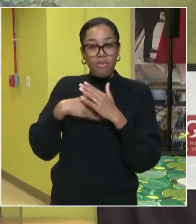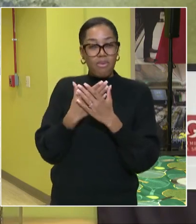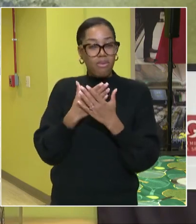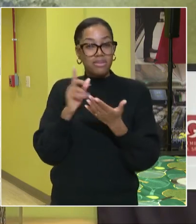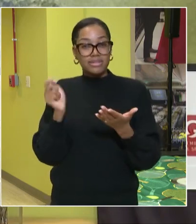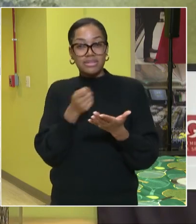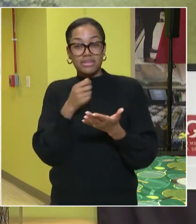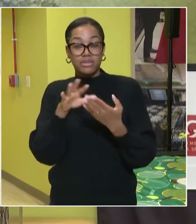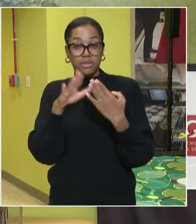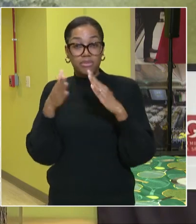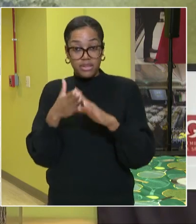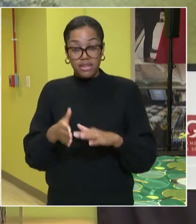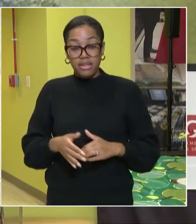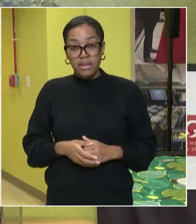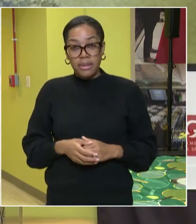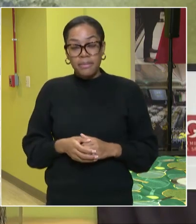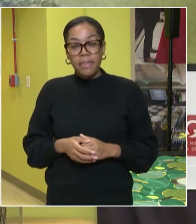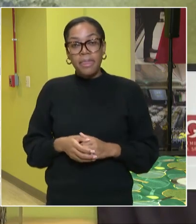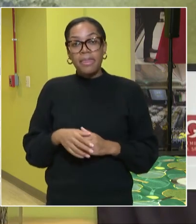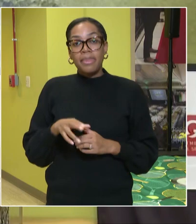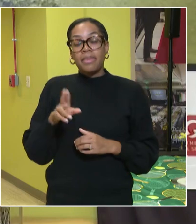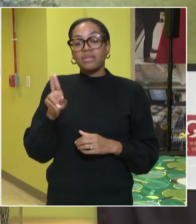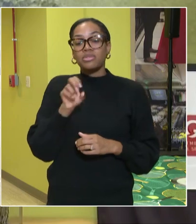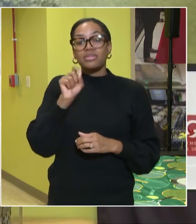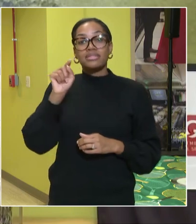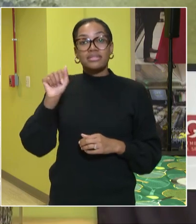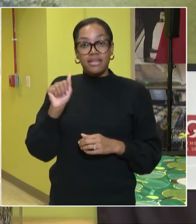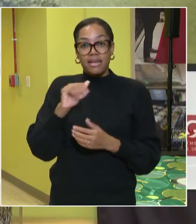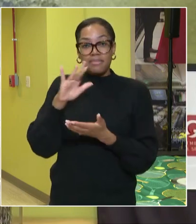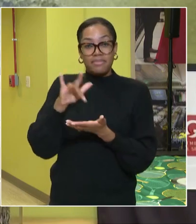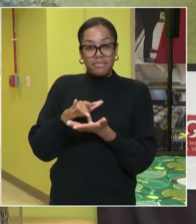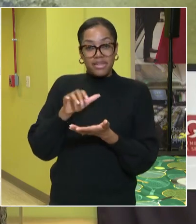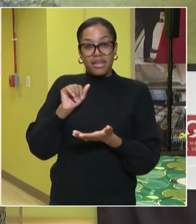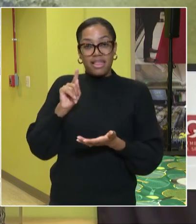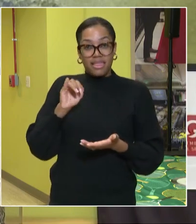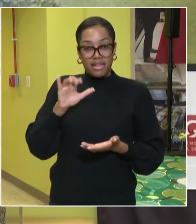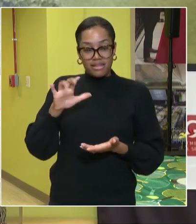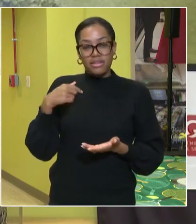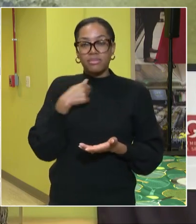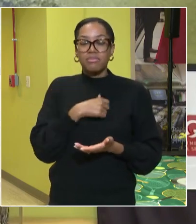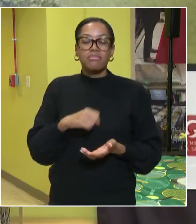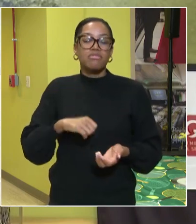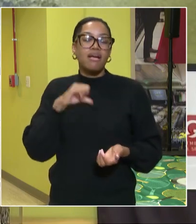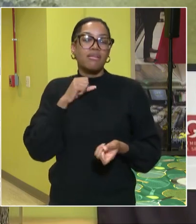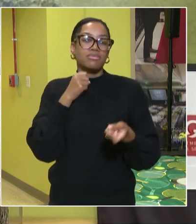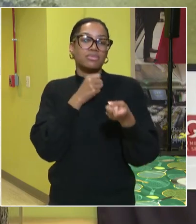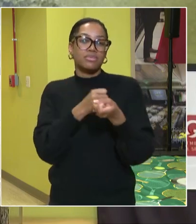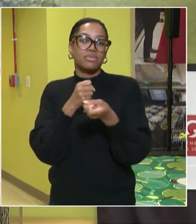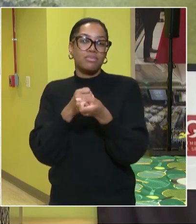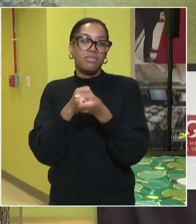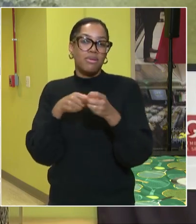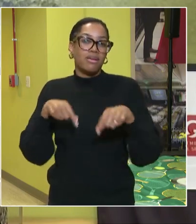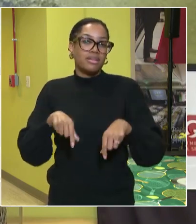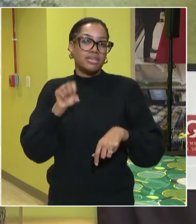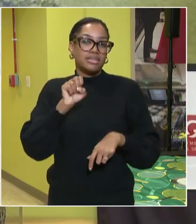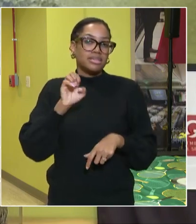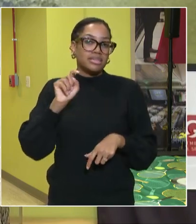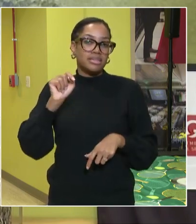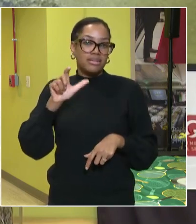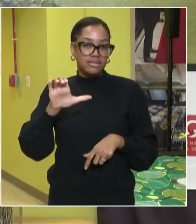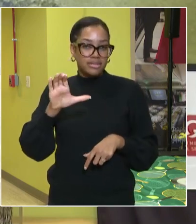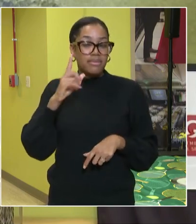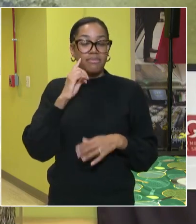community. USTA Mid-Atlantic, we are so proud to have supported the Southeast Tennis and Learning Center for many